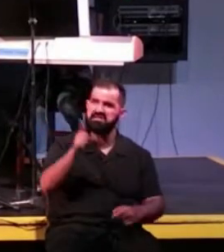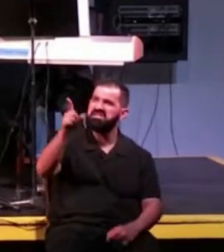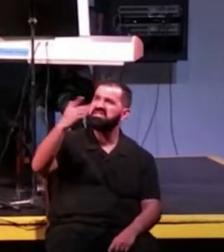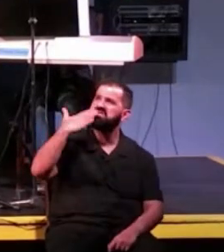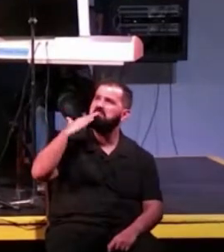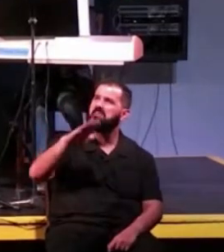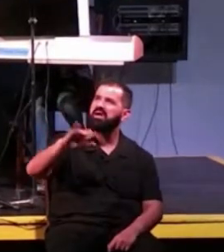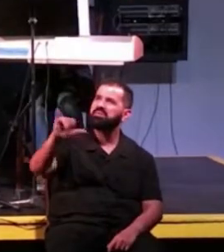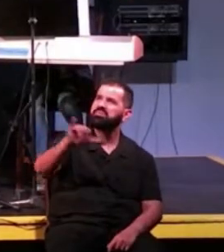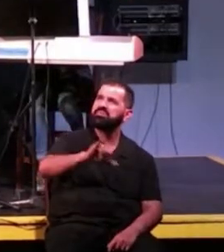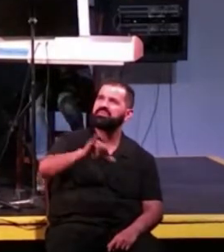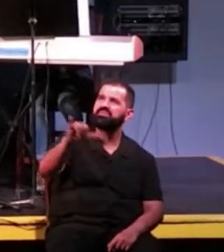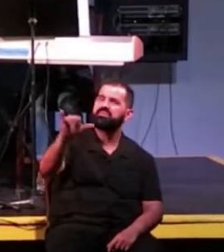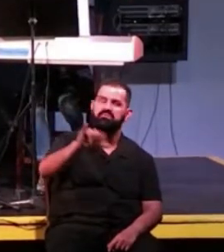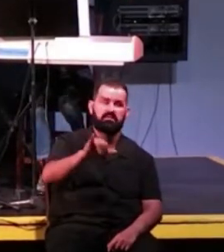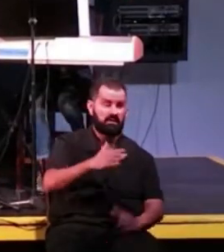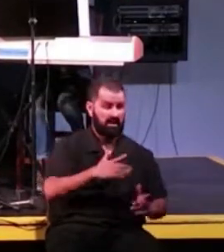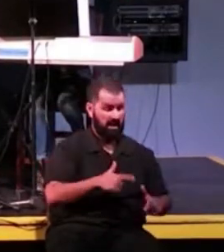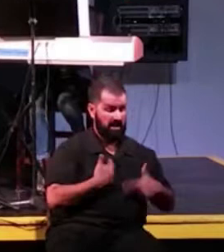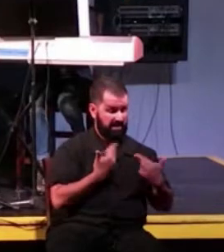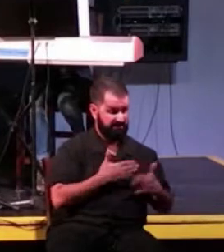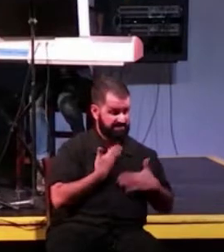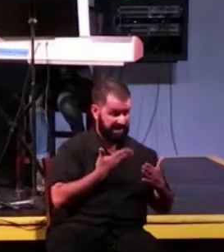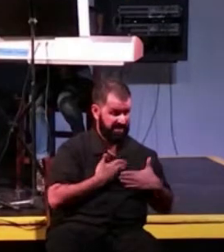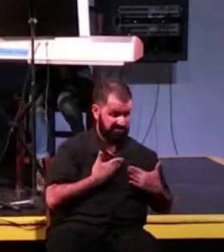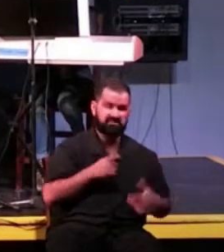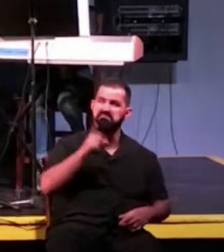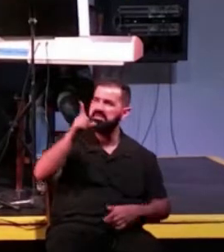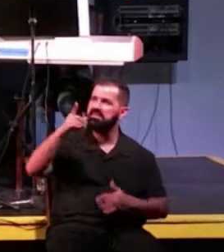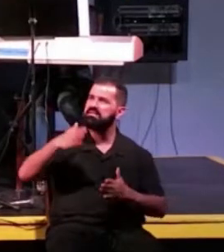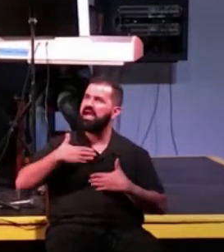And when life is happy, it's because God is happy with me.